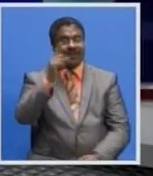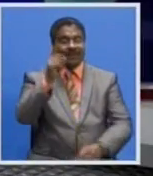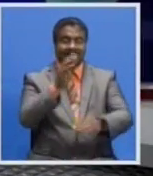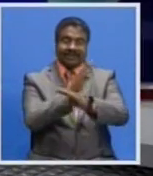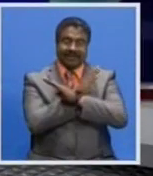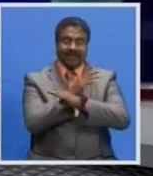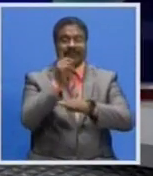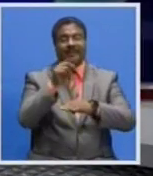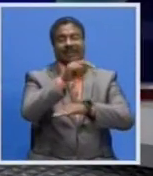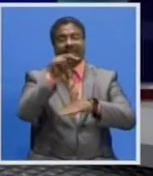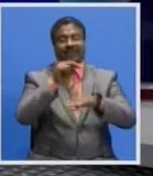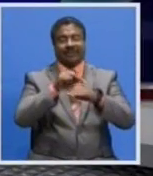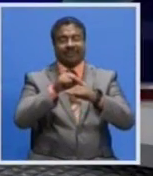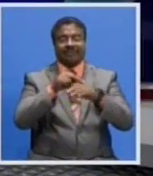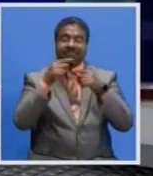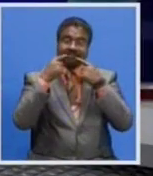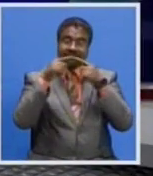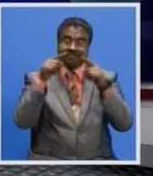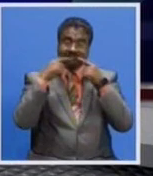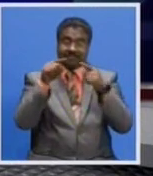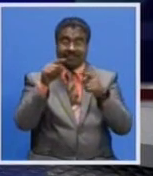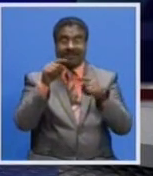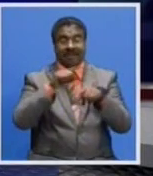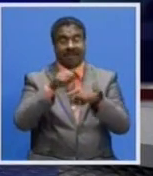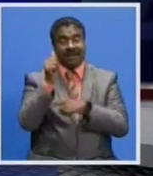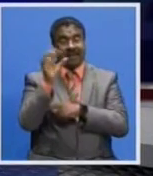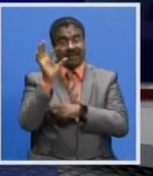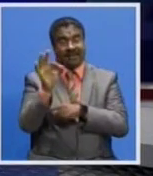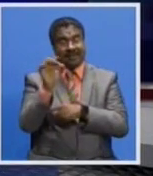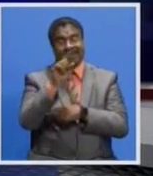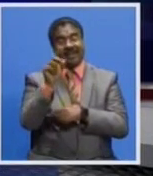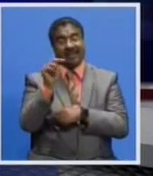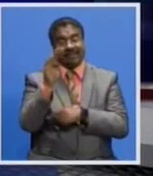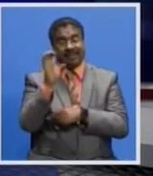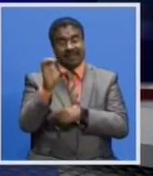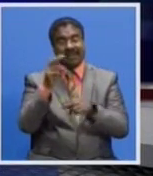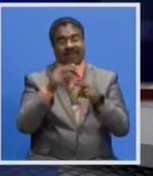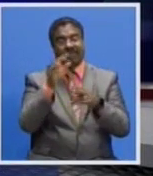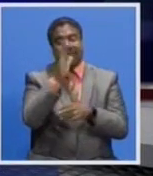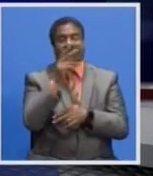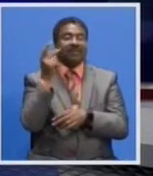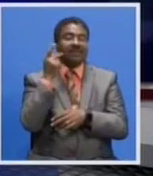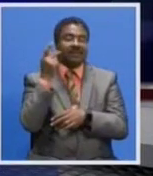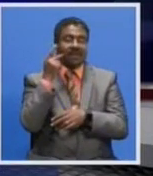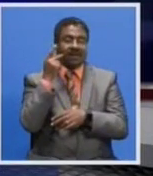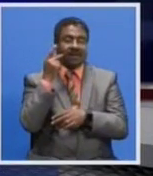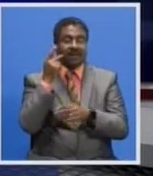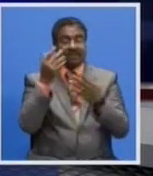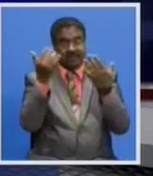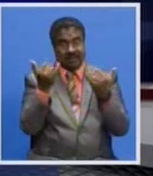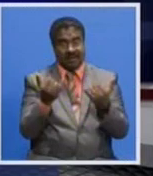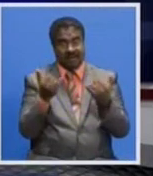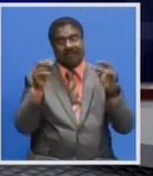One Zambia, One Nation, to present the main news at 19 hours on ZNBC TV. I'm Patricia Ellis. A look at the